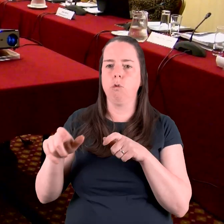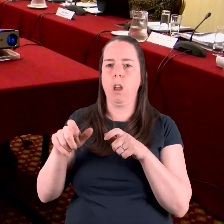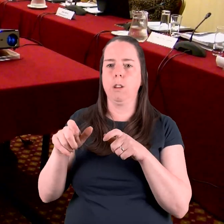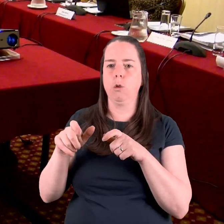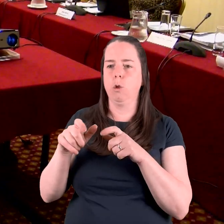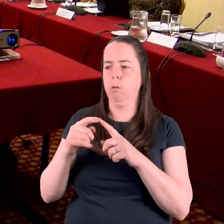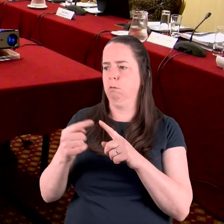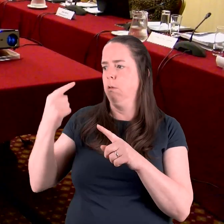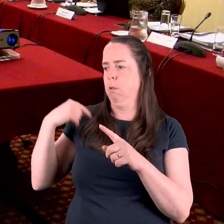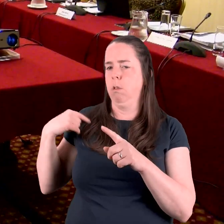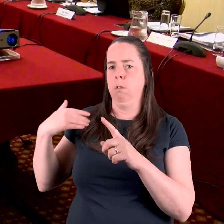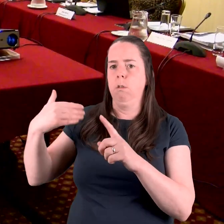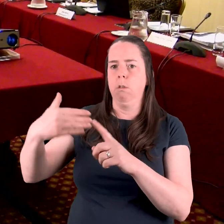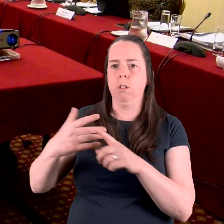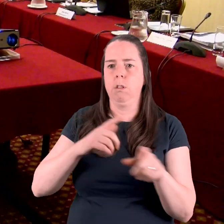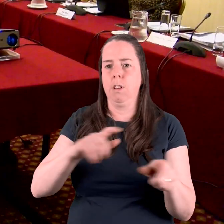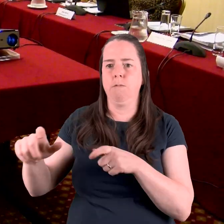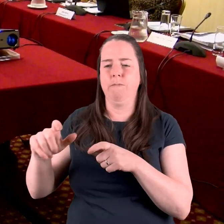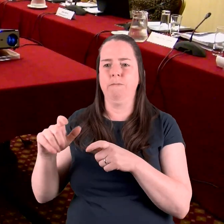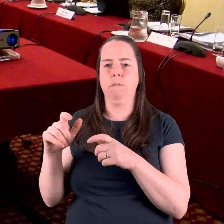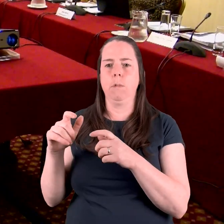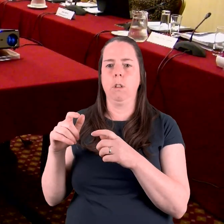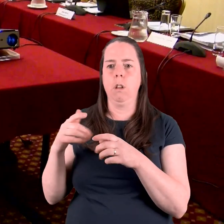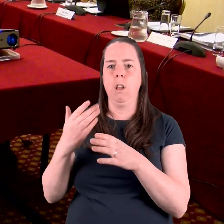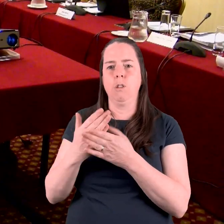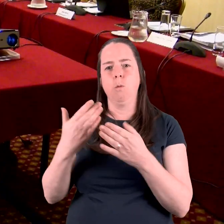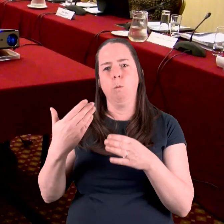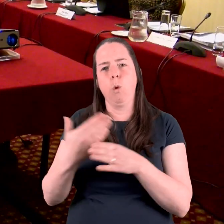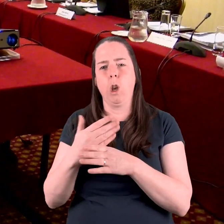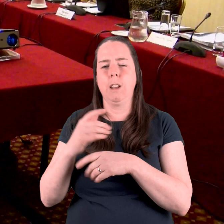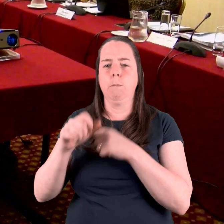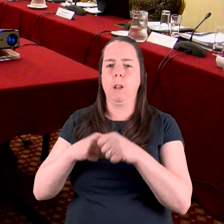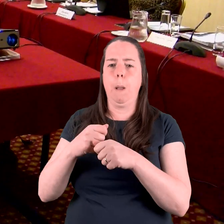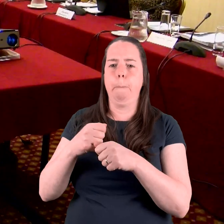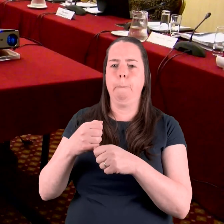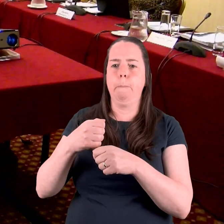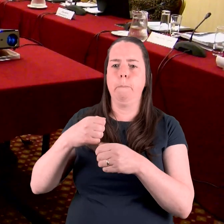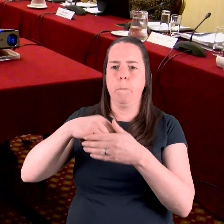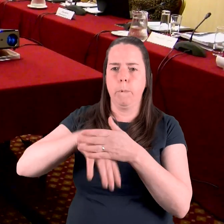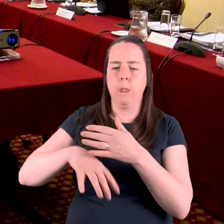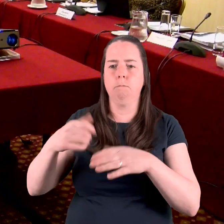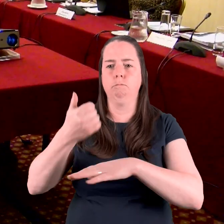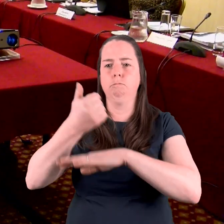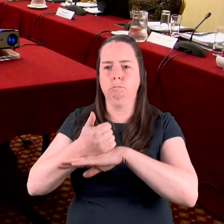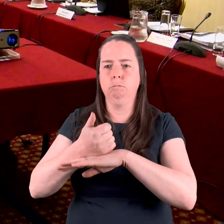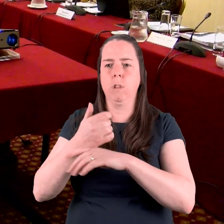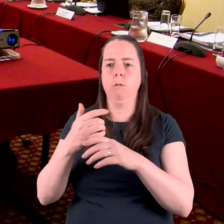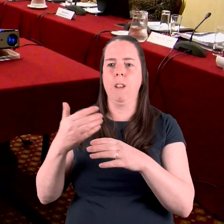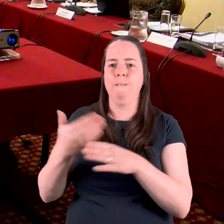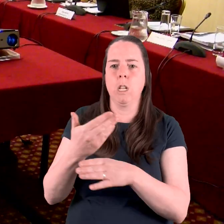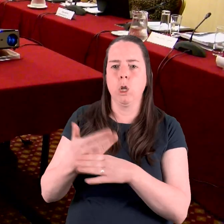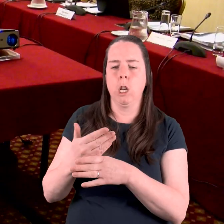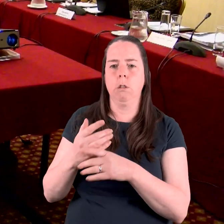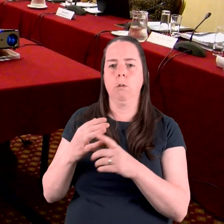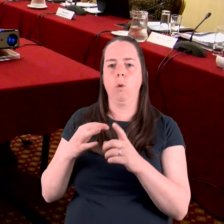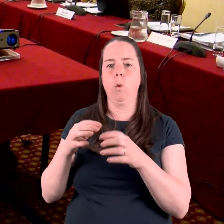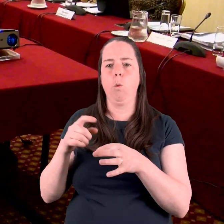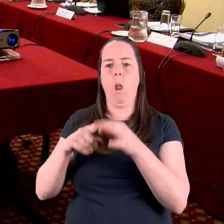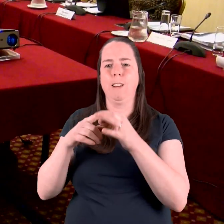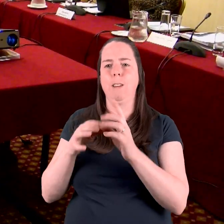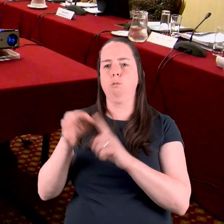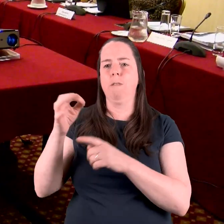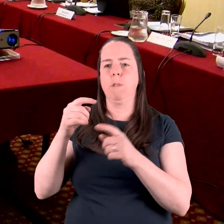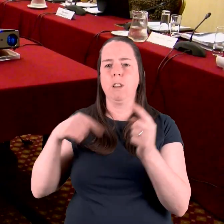still trying to get what you were doing last year actually working, because things take a long time to embed and become efficient and really, you know, do that